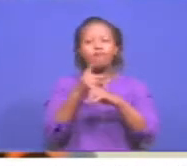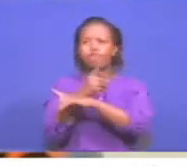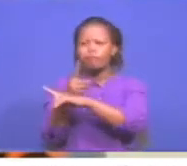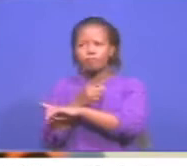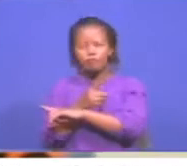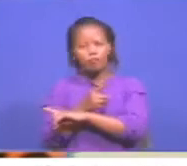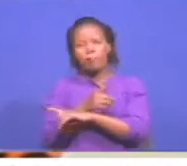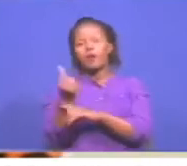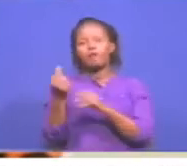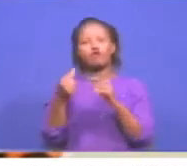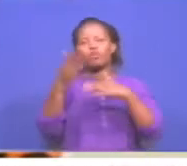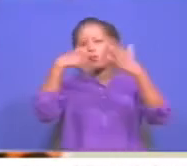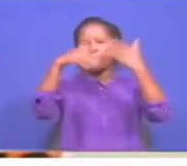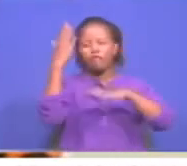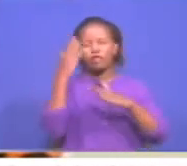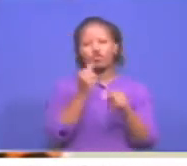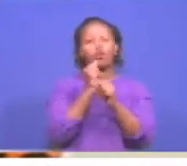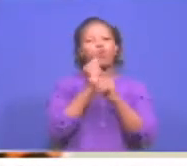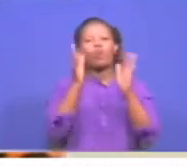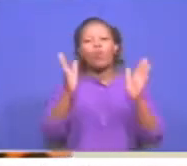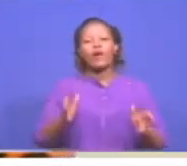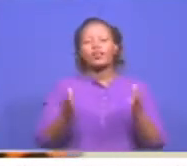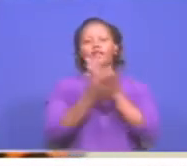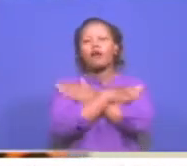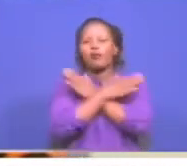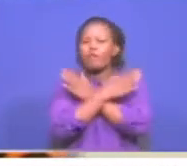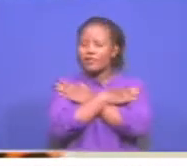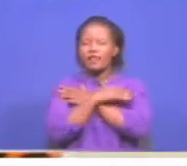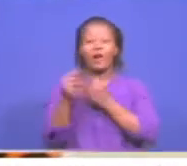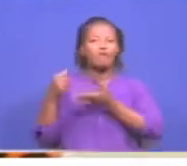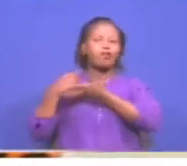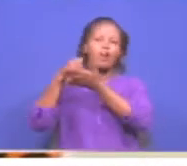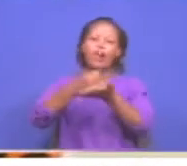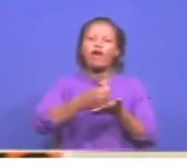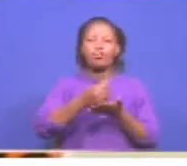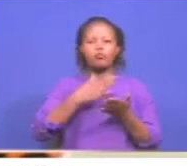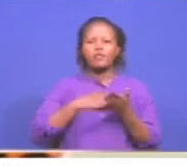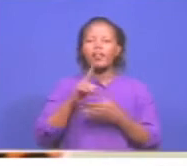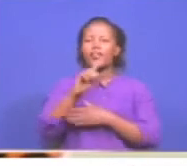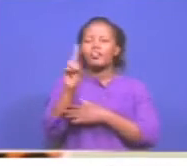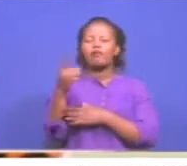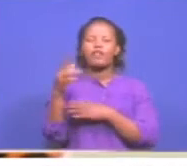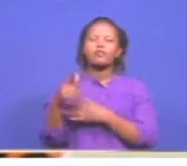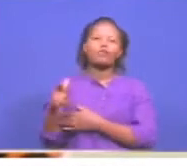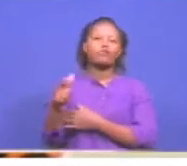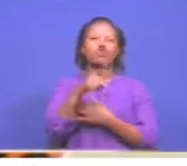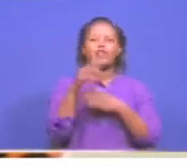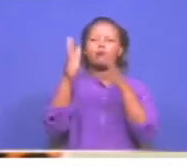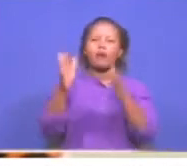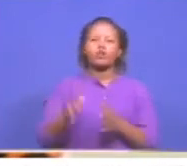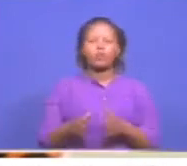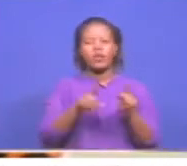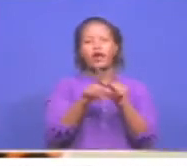others, professional colleagues, it has really helped me throughout my life as first as a journalist and